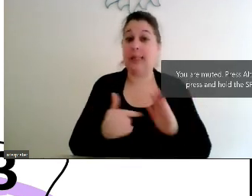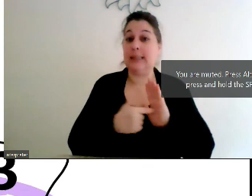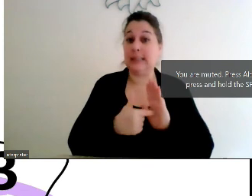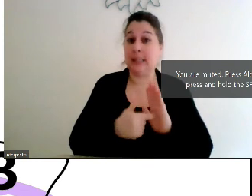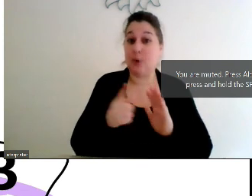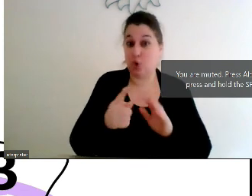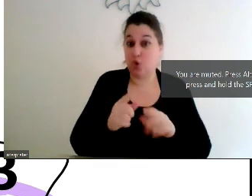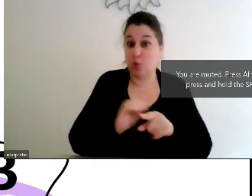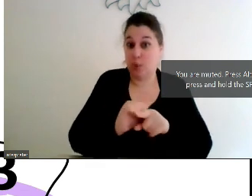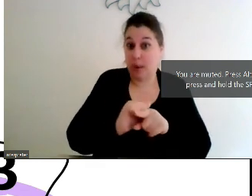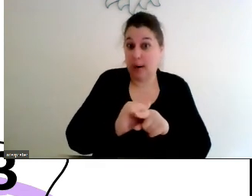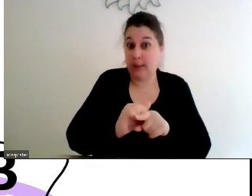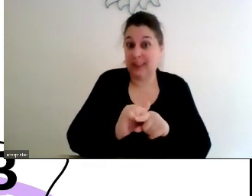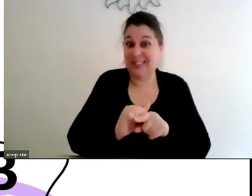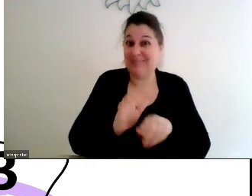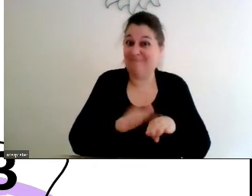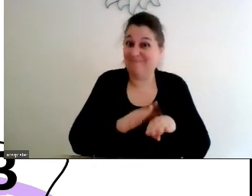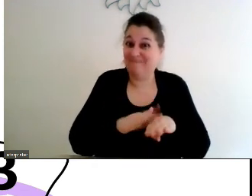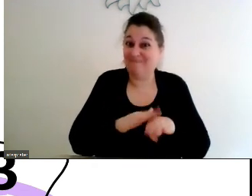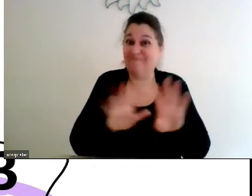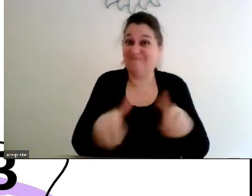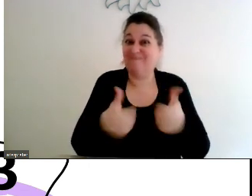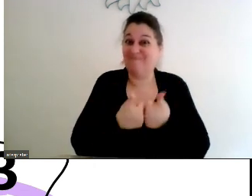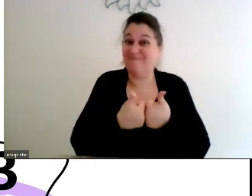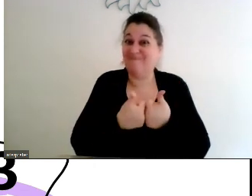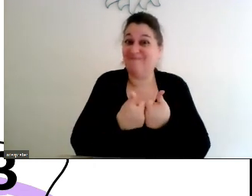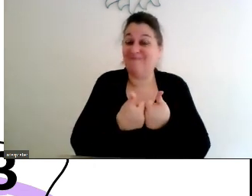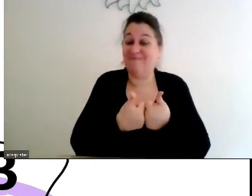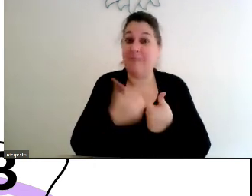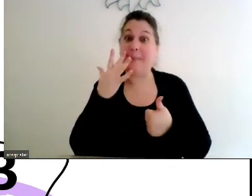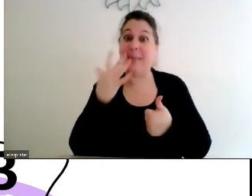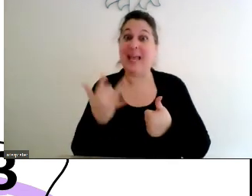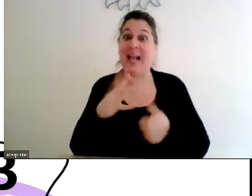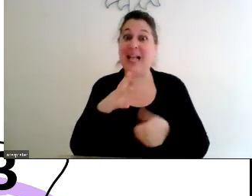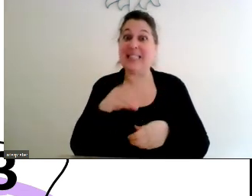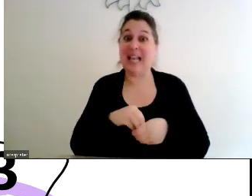challenge because it has brackets and multiple